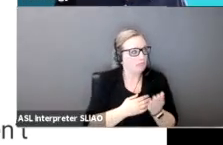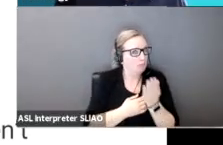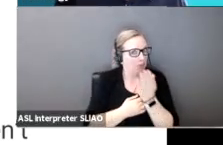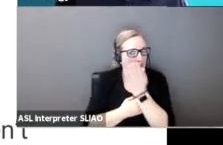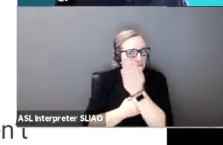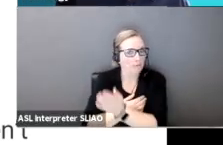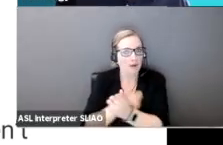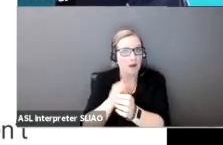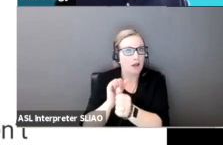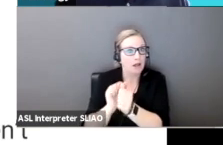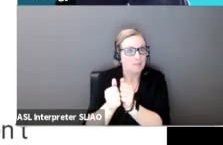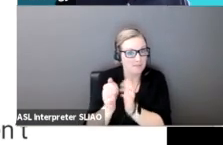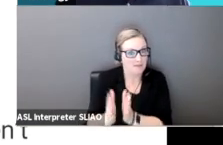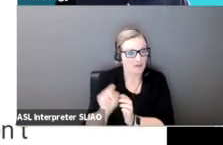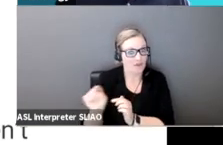your business.